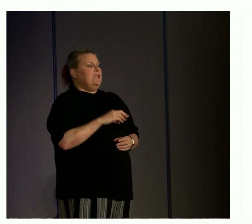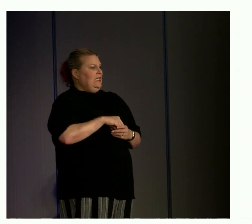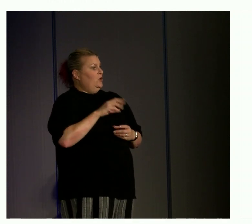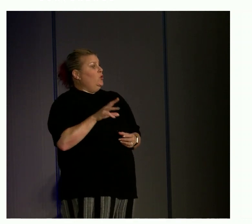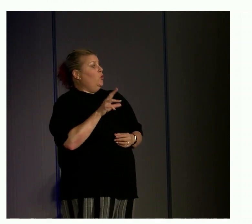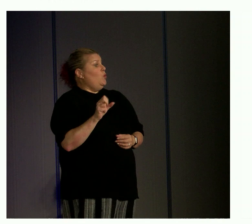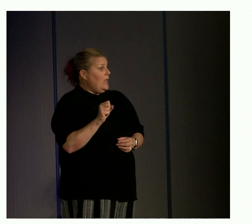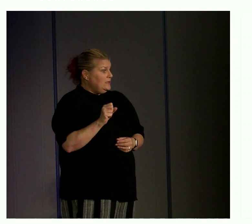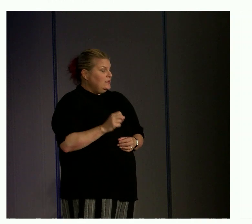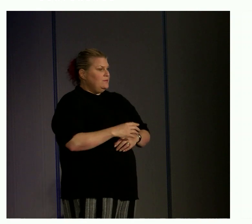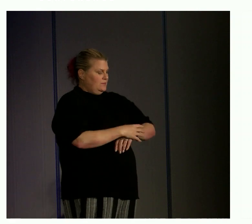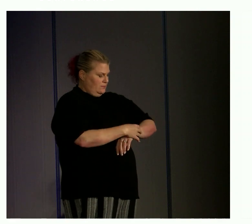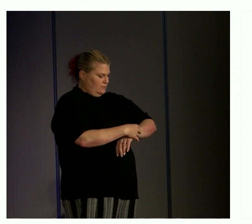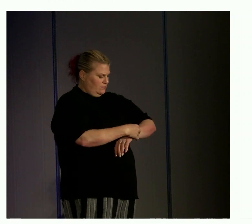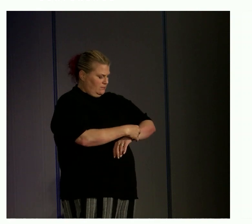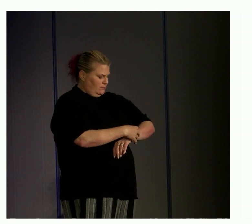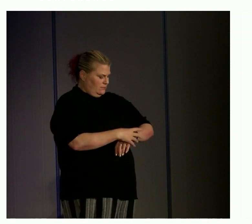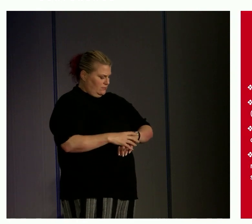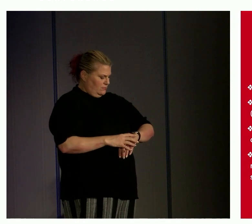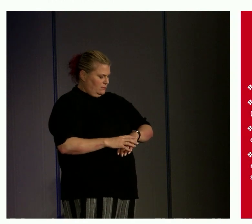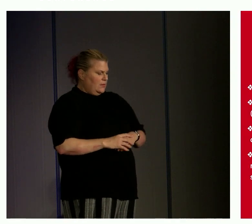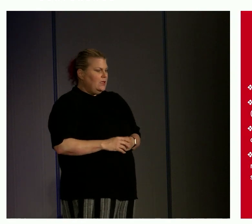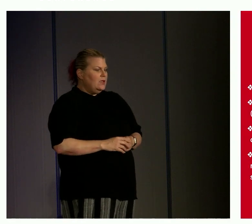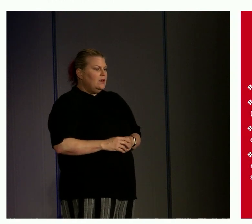US. So,